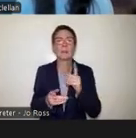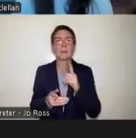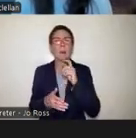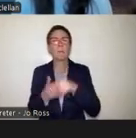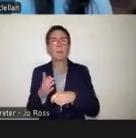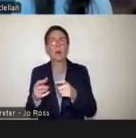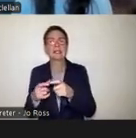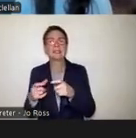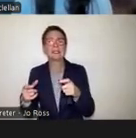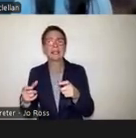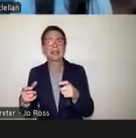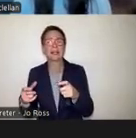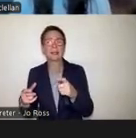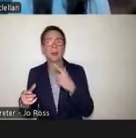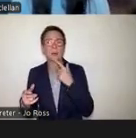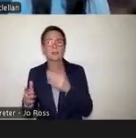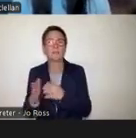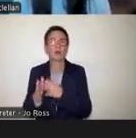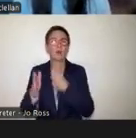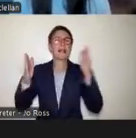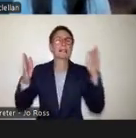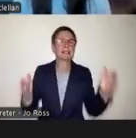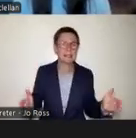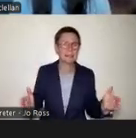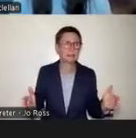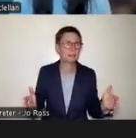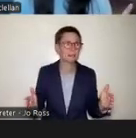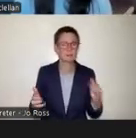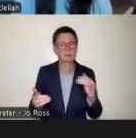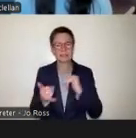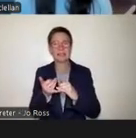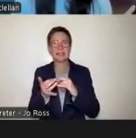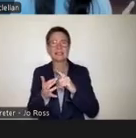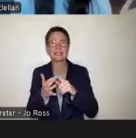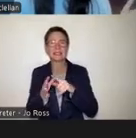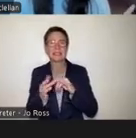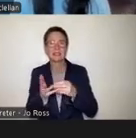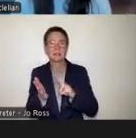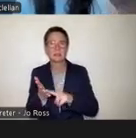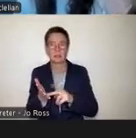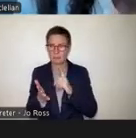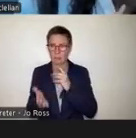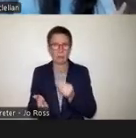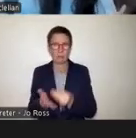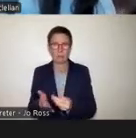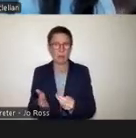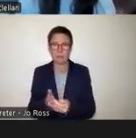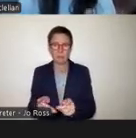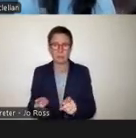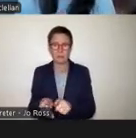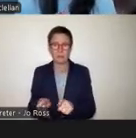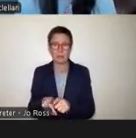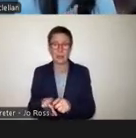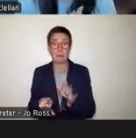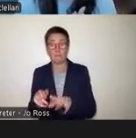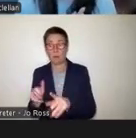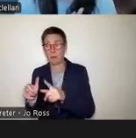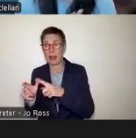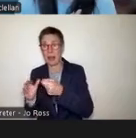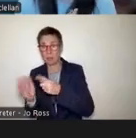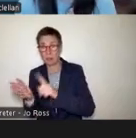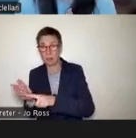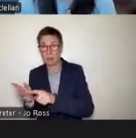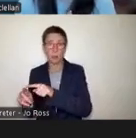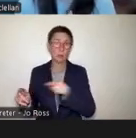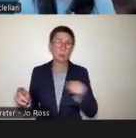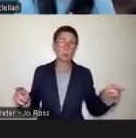it lasts for a whole season or the rest of the season. But that price didn't change, and they're open April to October. So